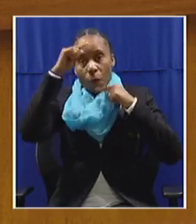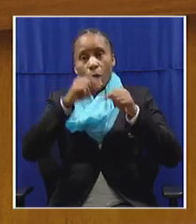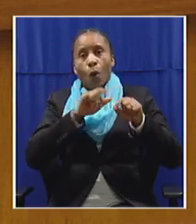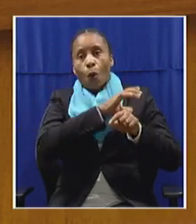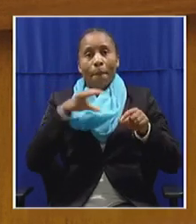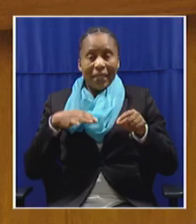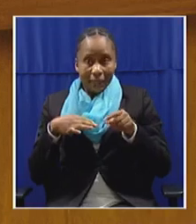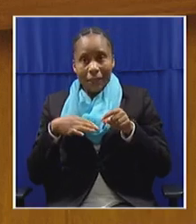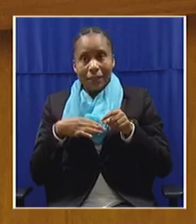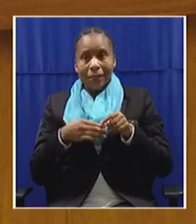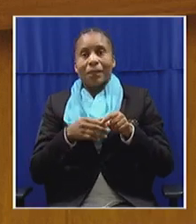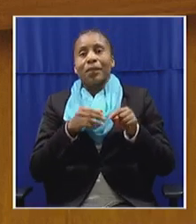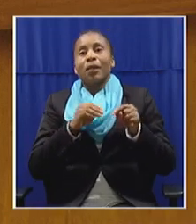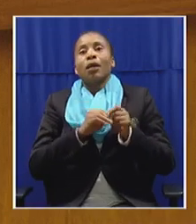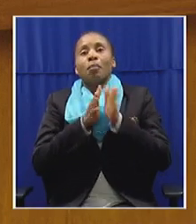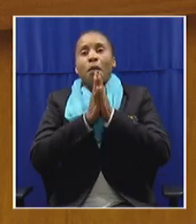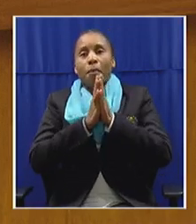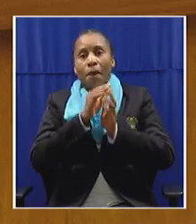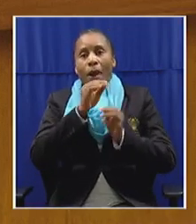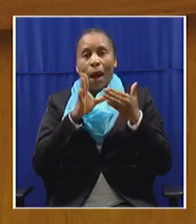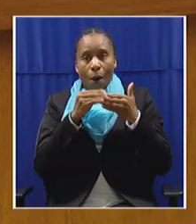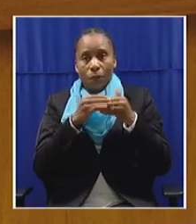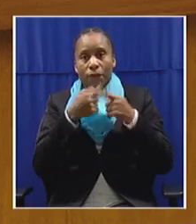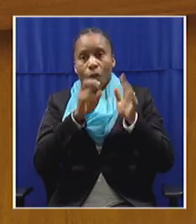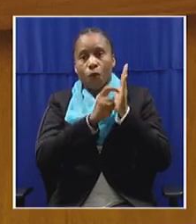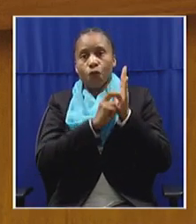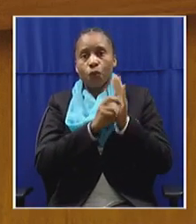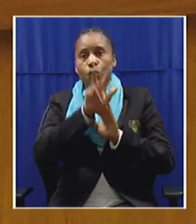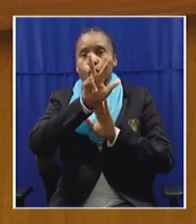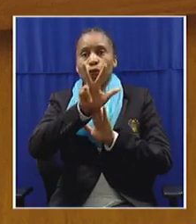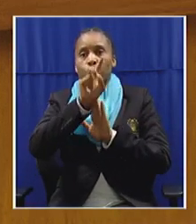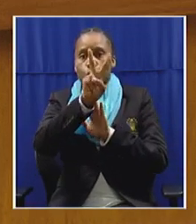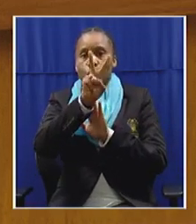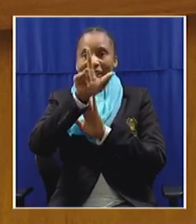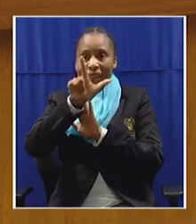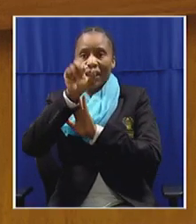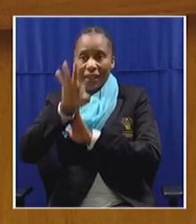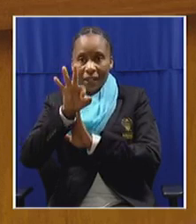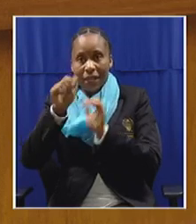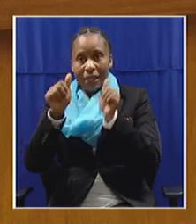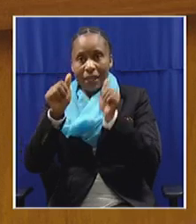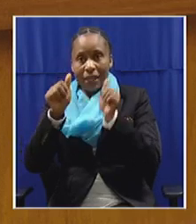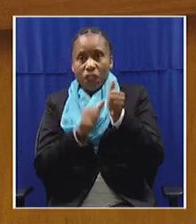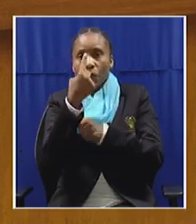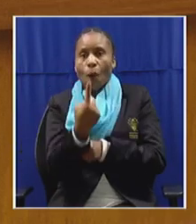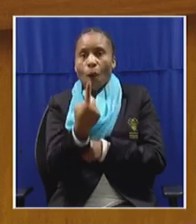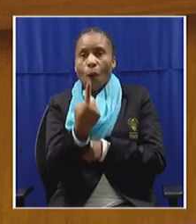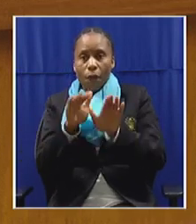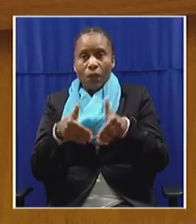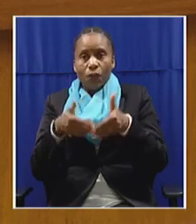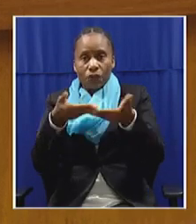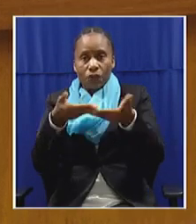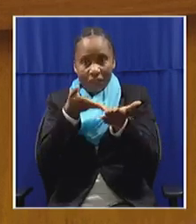the House in terms of Rule 273, subsection 1, for the introduction of the following